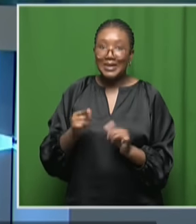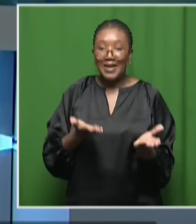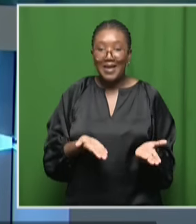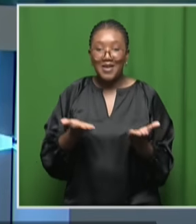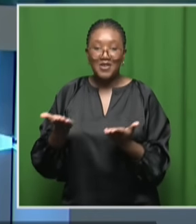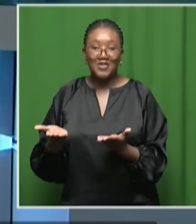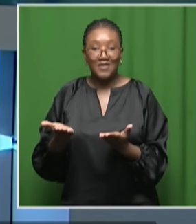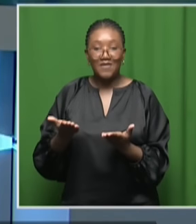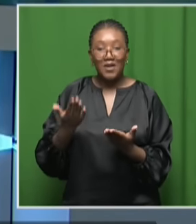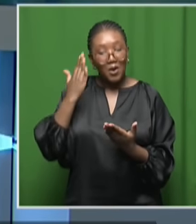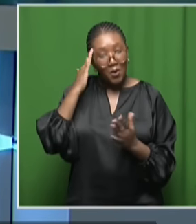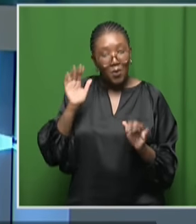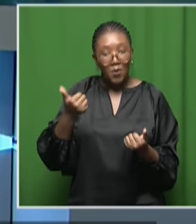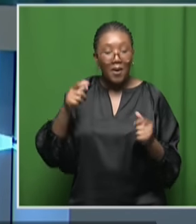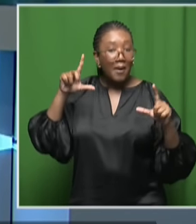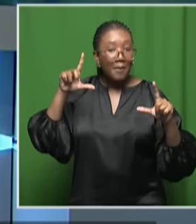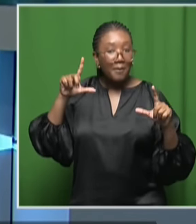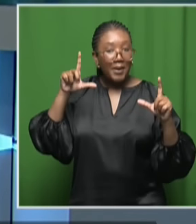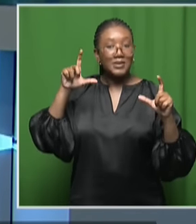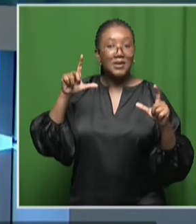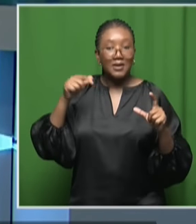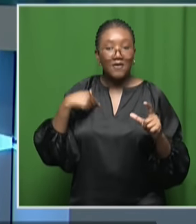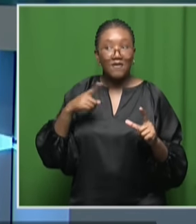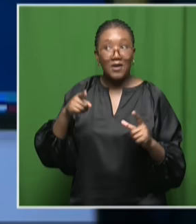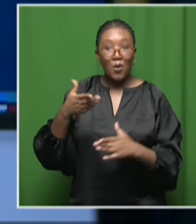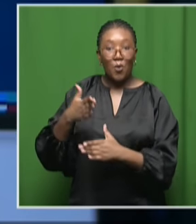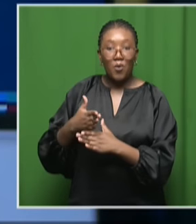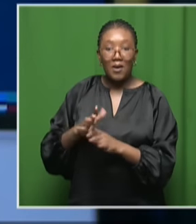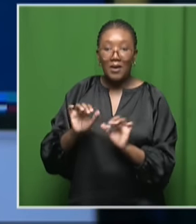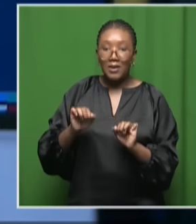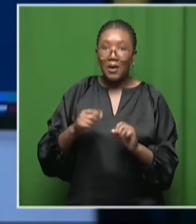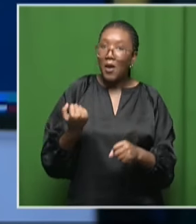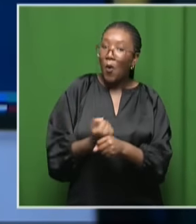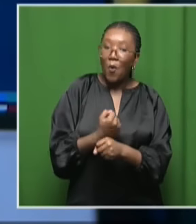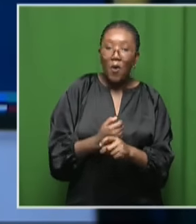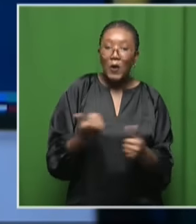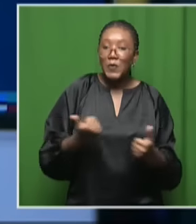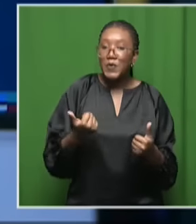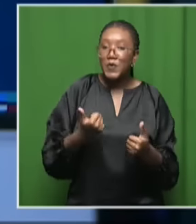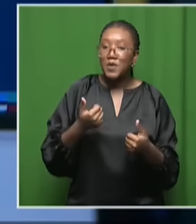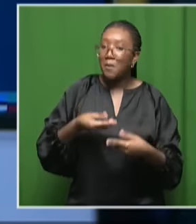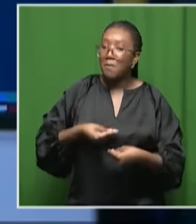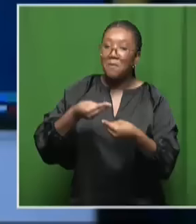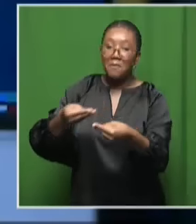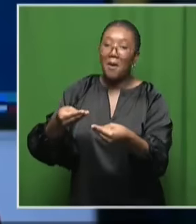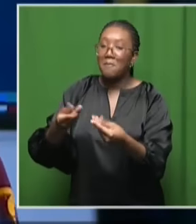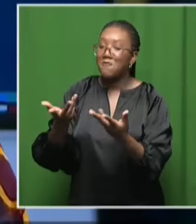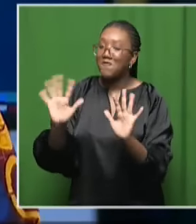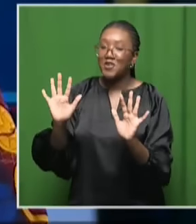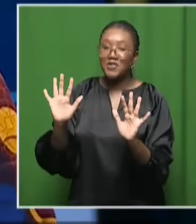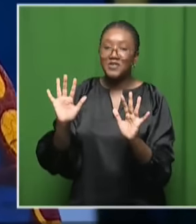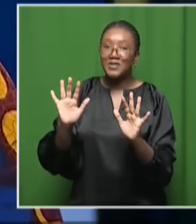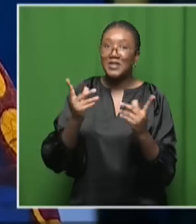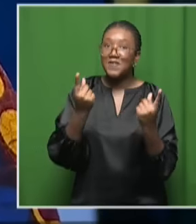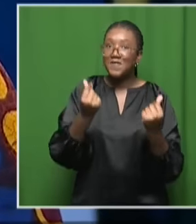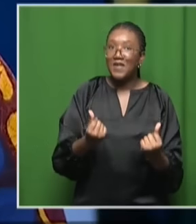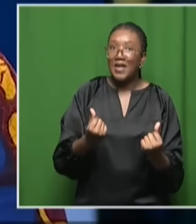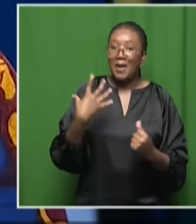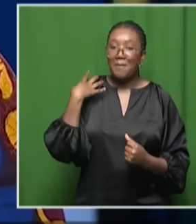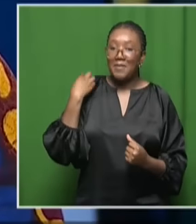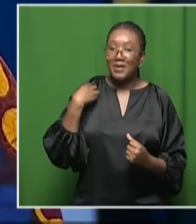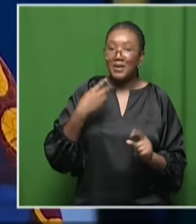the photo op, it's the picture. But the work of the G20 has been handed over to the US already. The finance